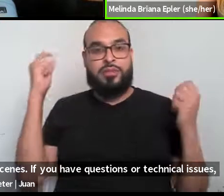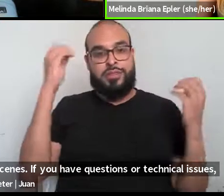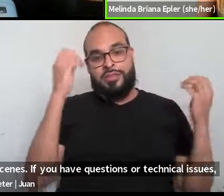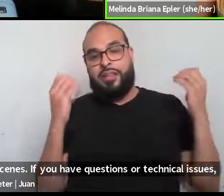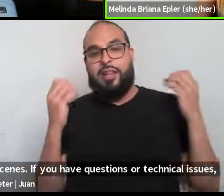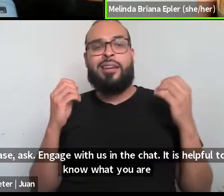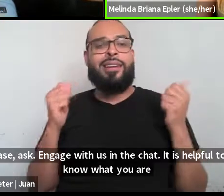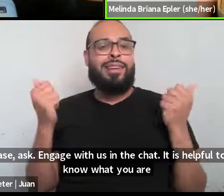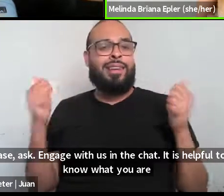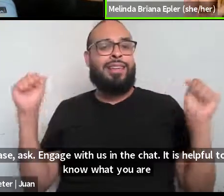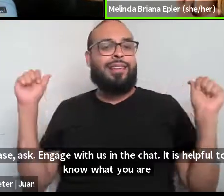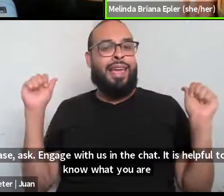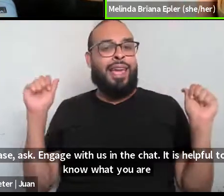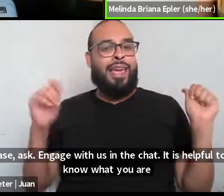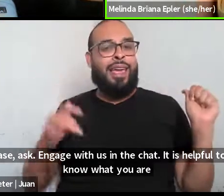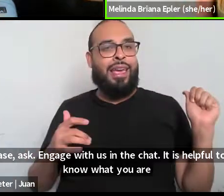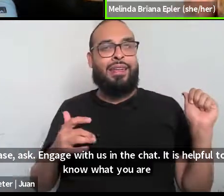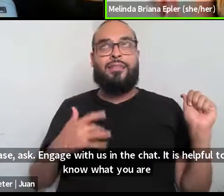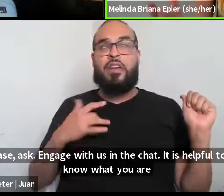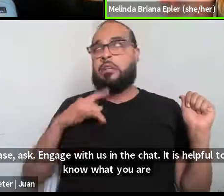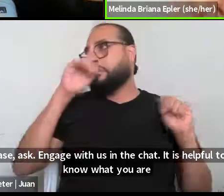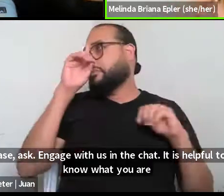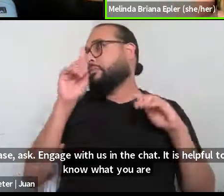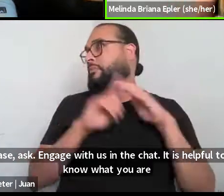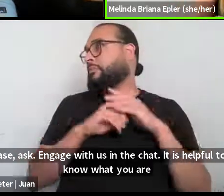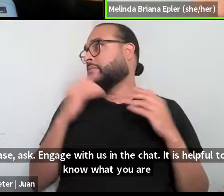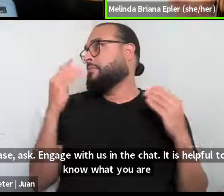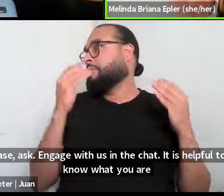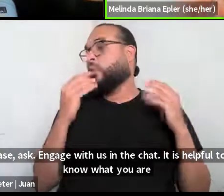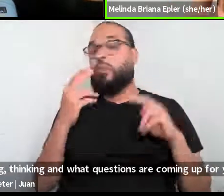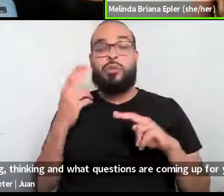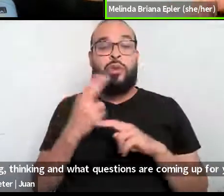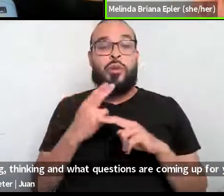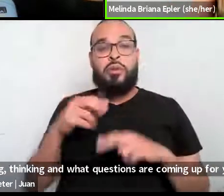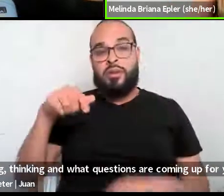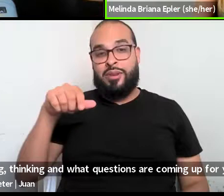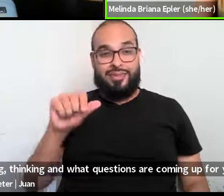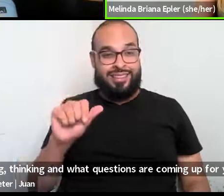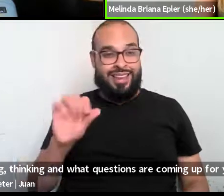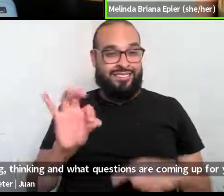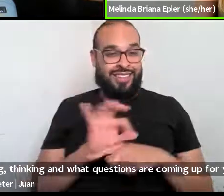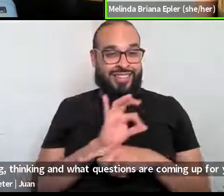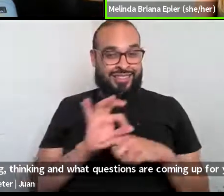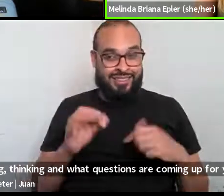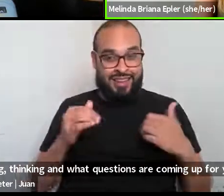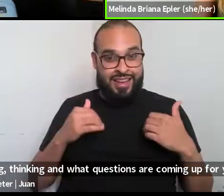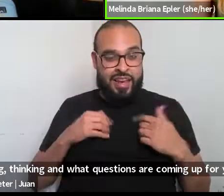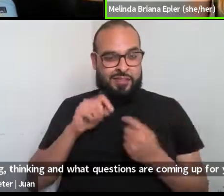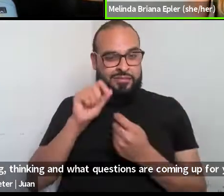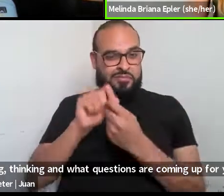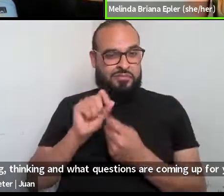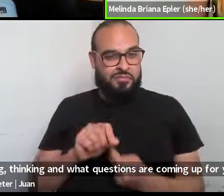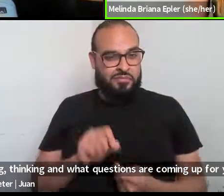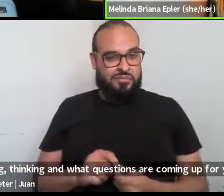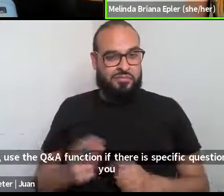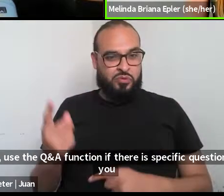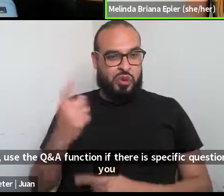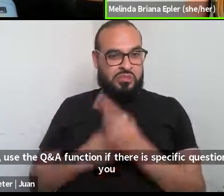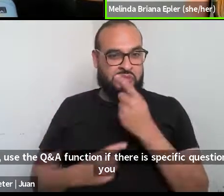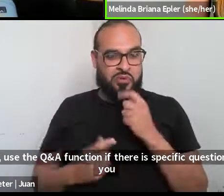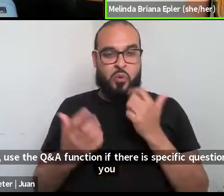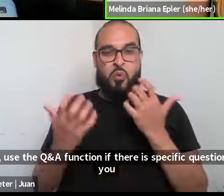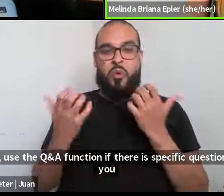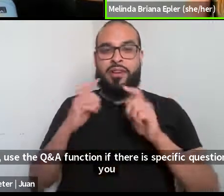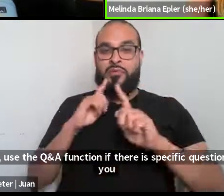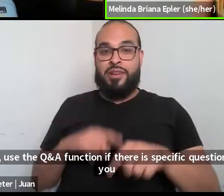you. And also use the Q&A function if there's specific questions you want to make sure that we address. And I see